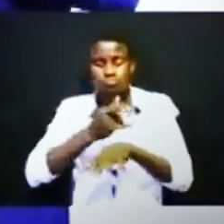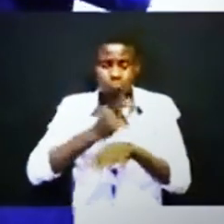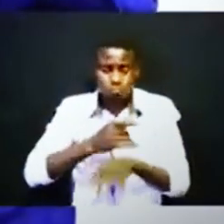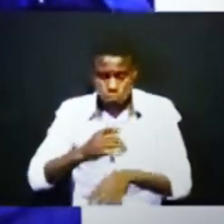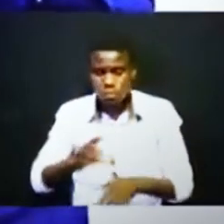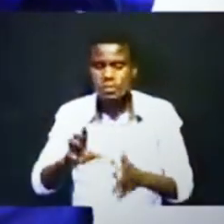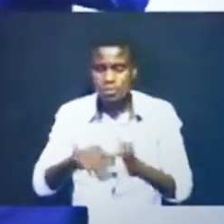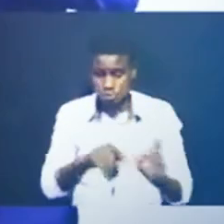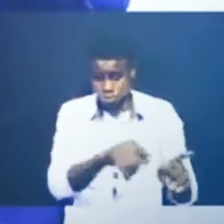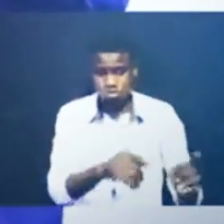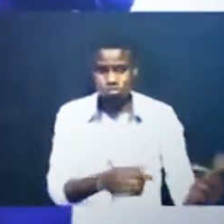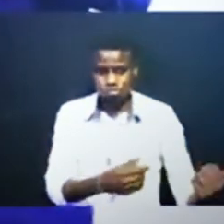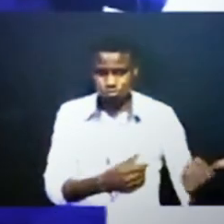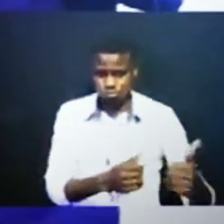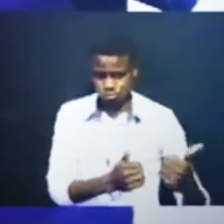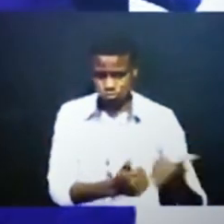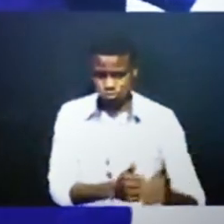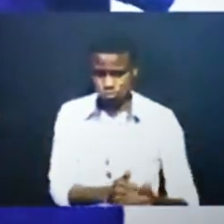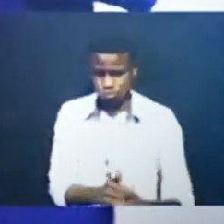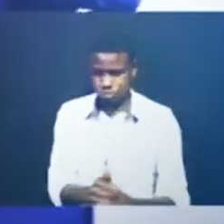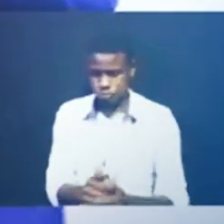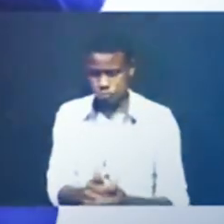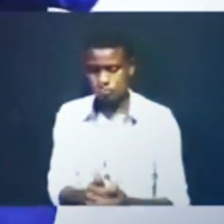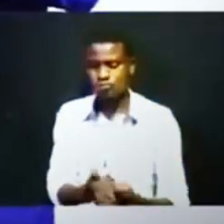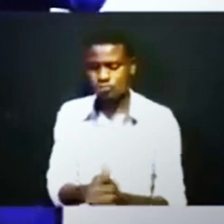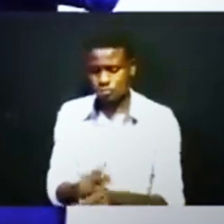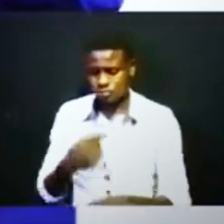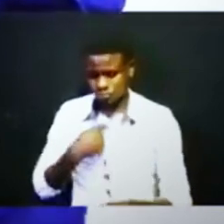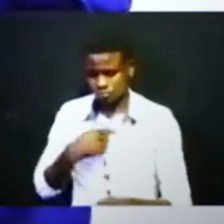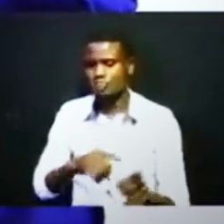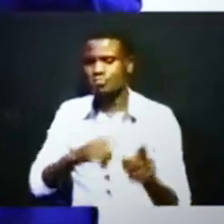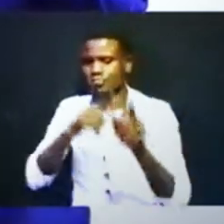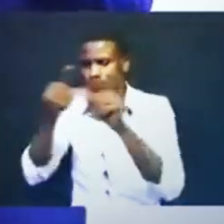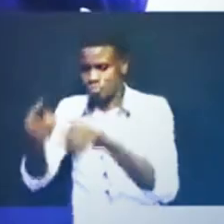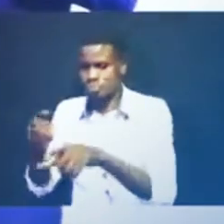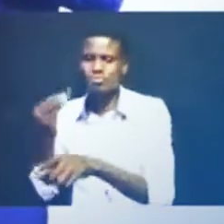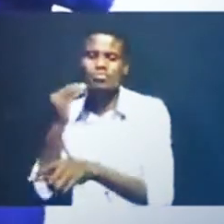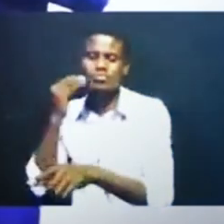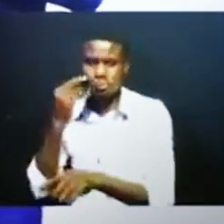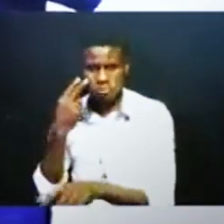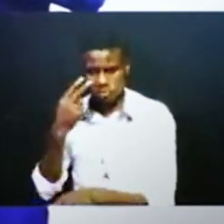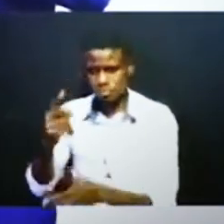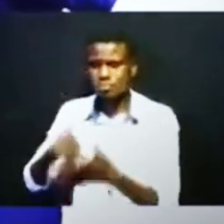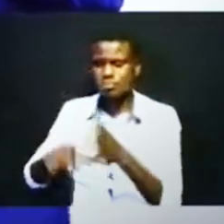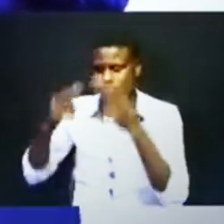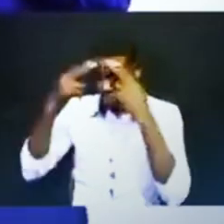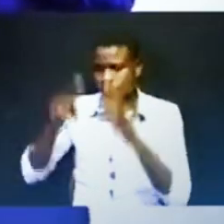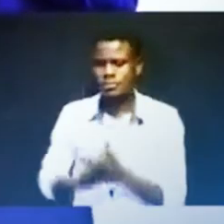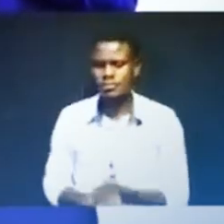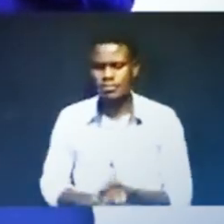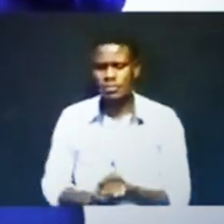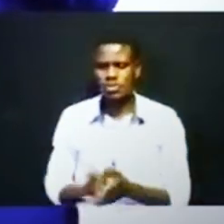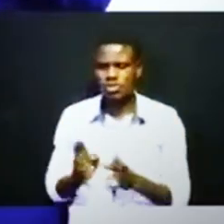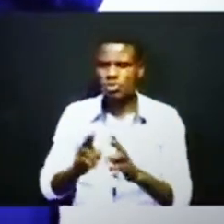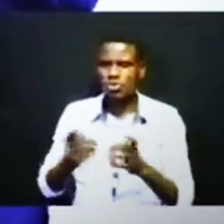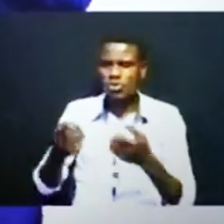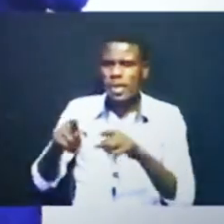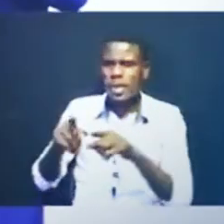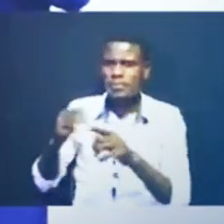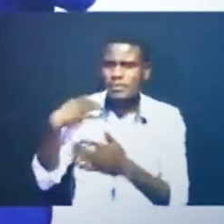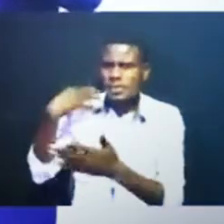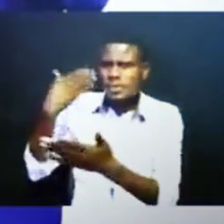she, Nemo, Yoki, your Ben Nanti said, "Ya, Tumuntin time. Now, young lady, busy." So when they got home, the